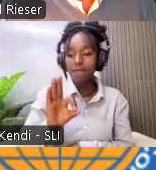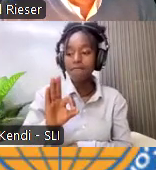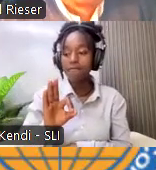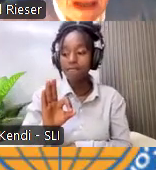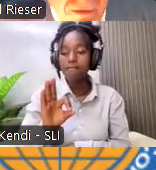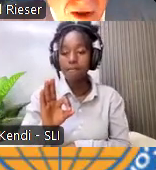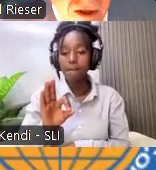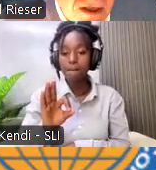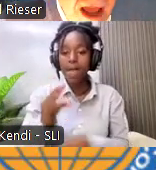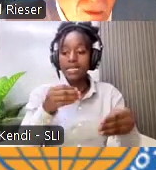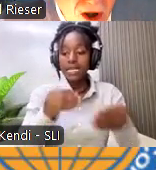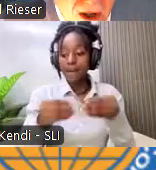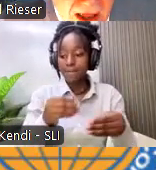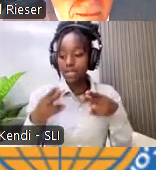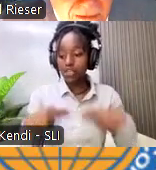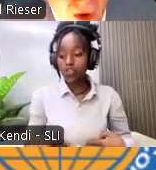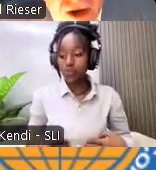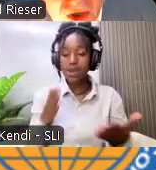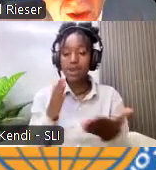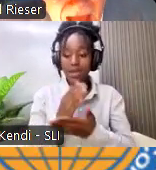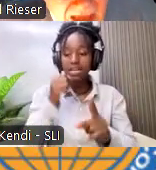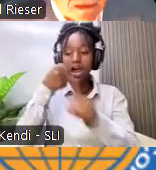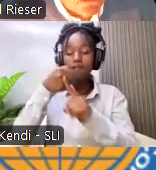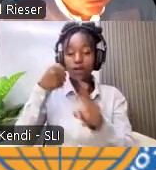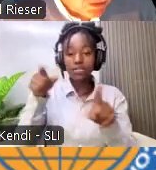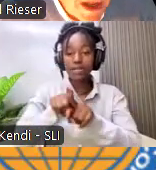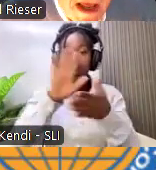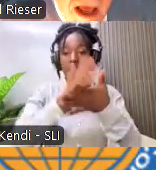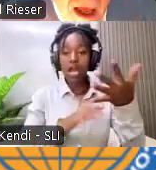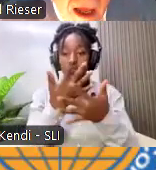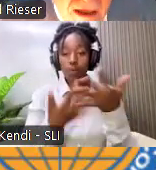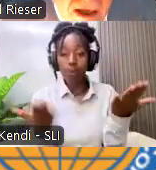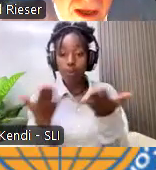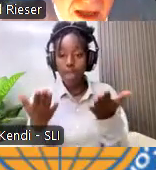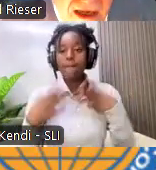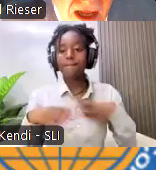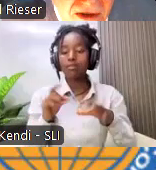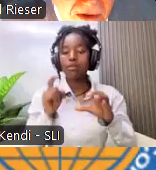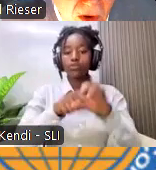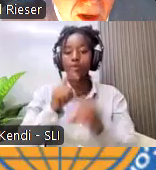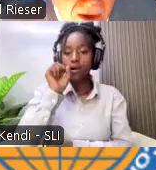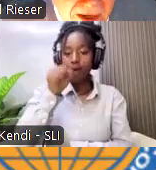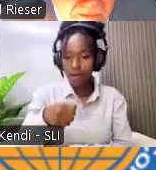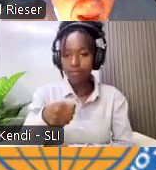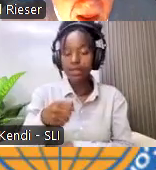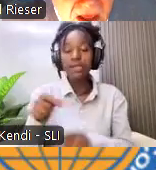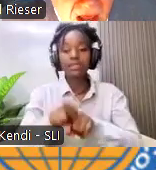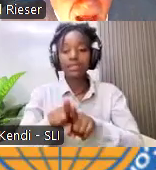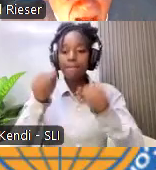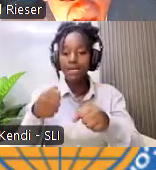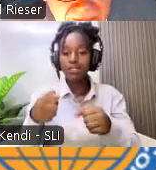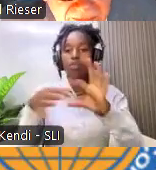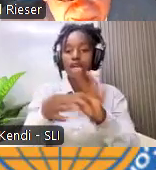Disability Human Rights Advocates Network, and people can join that so they stay in touch with what we're doing.